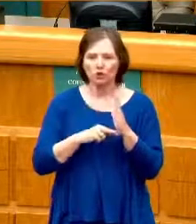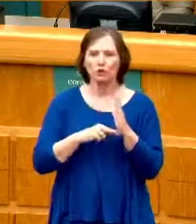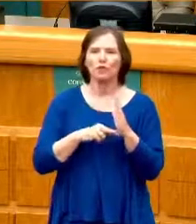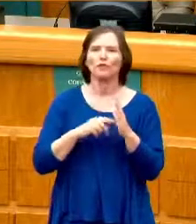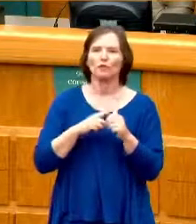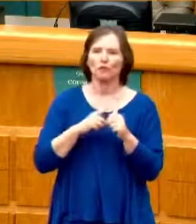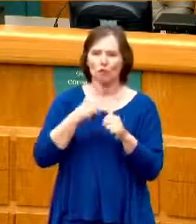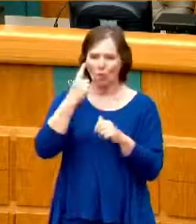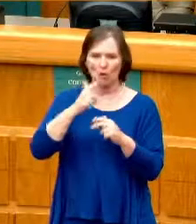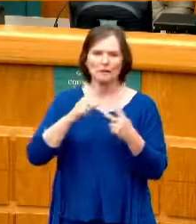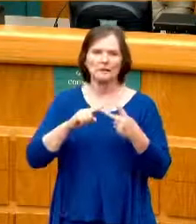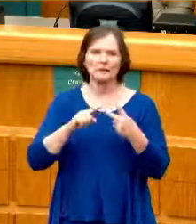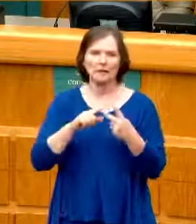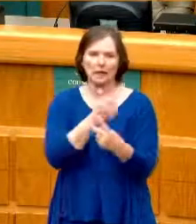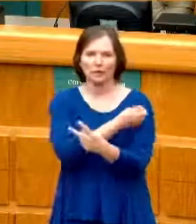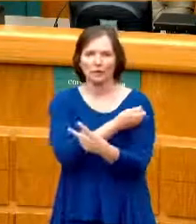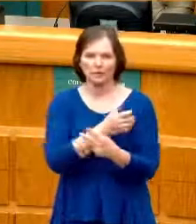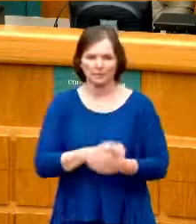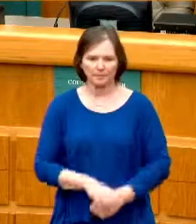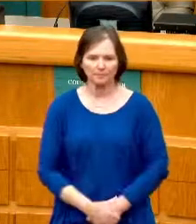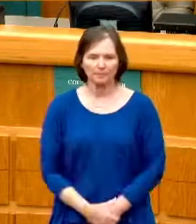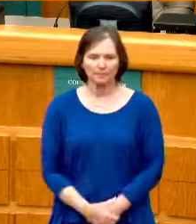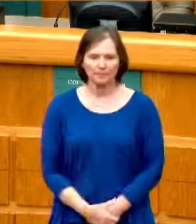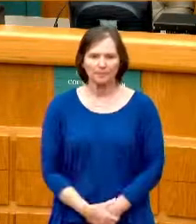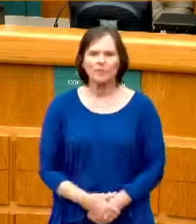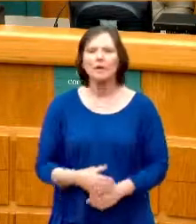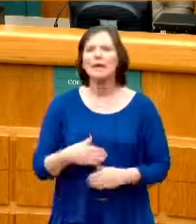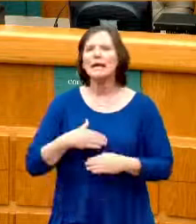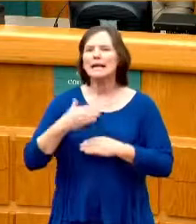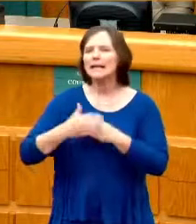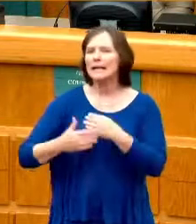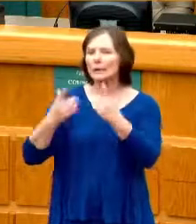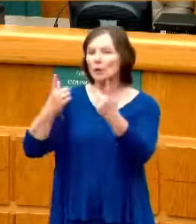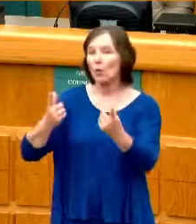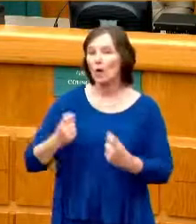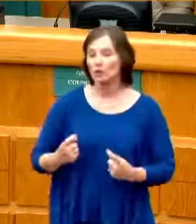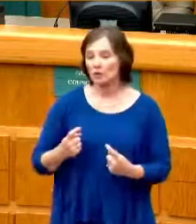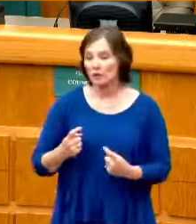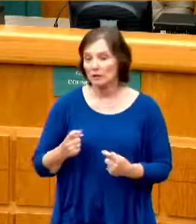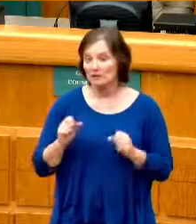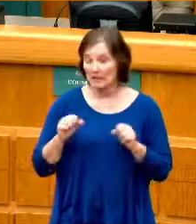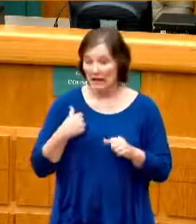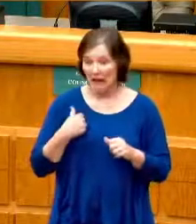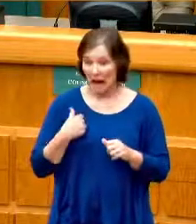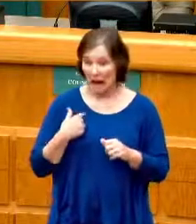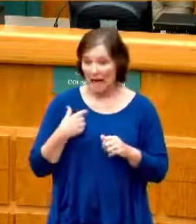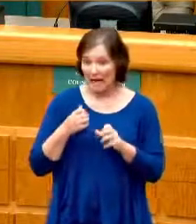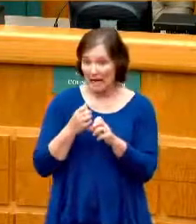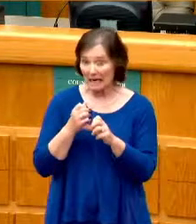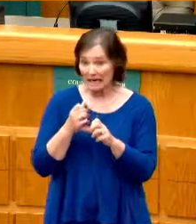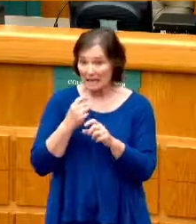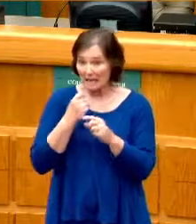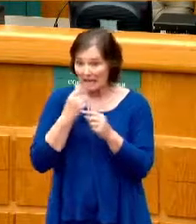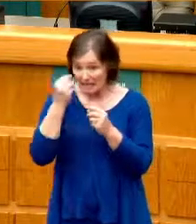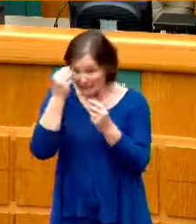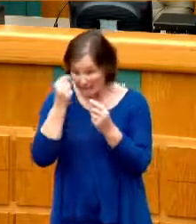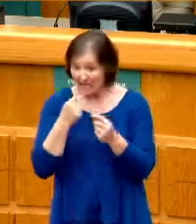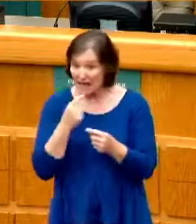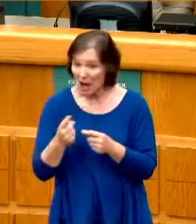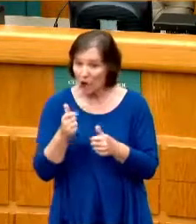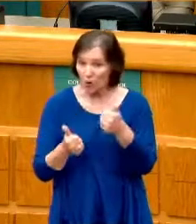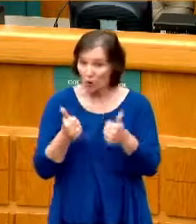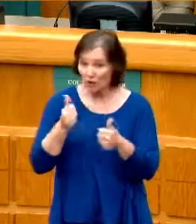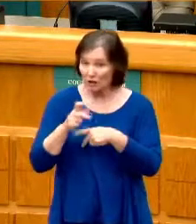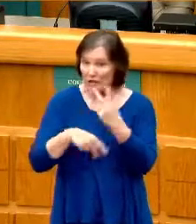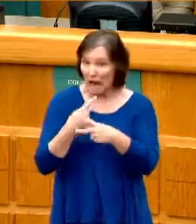Can I name the specific brand of vaccine I am wanting when I pre-register? Currently, no. Not at this time. We don't have